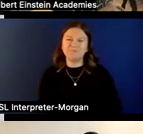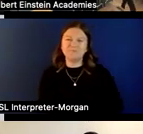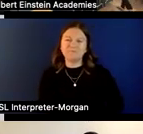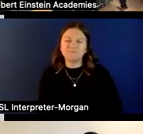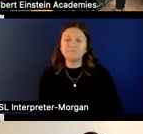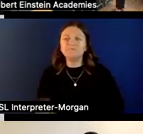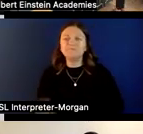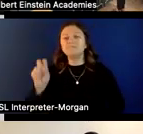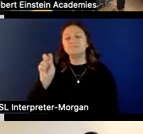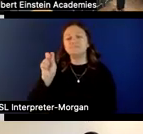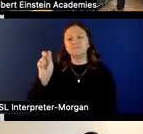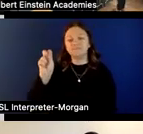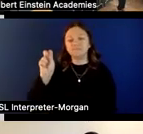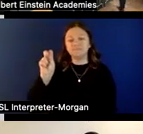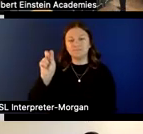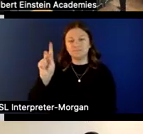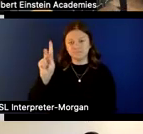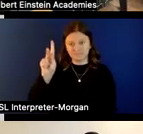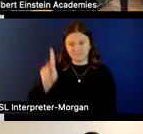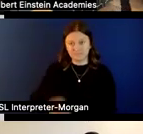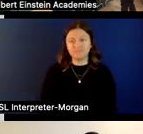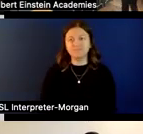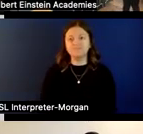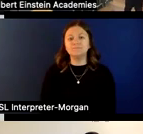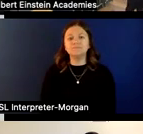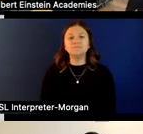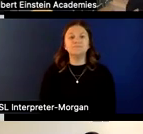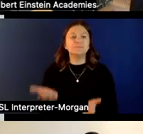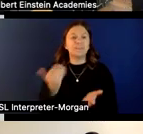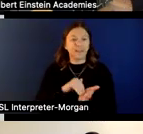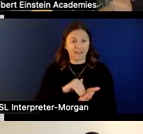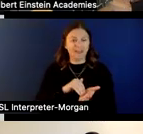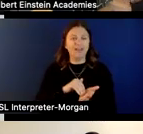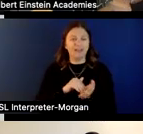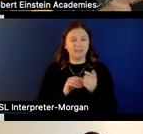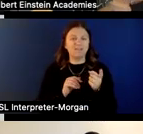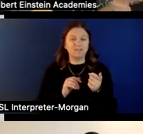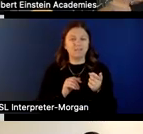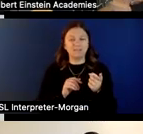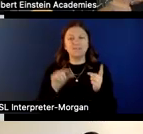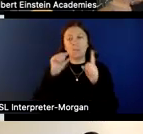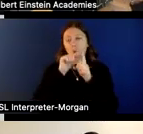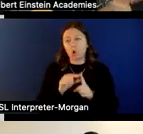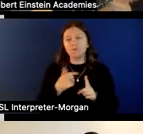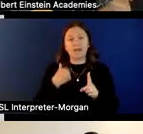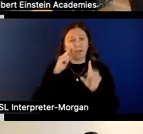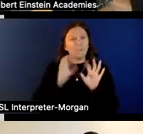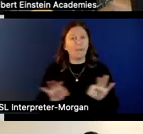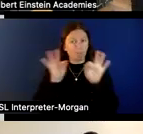Okie doke. So just again, some vocabulary words that I thought would be important, the numbers.